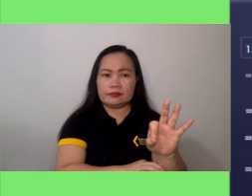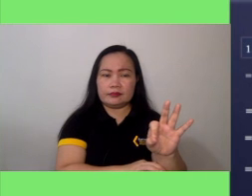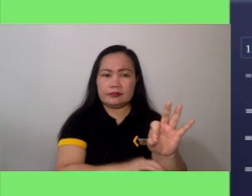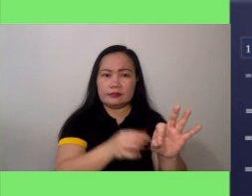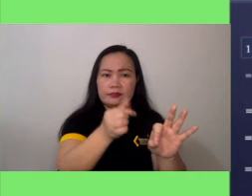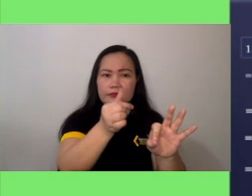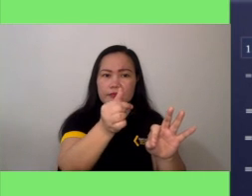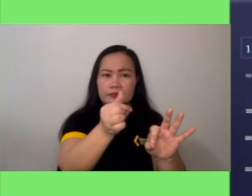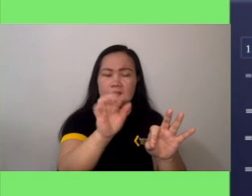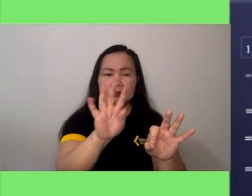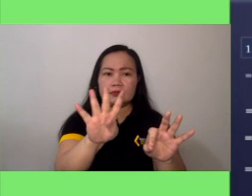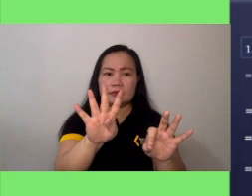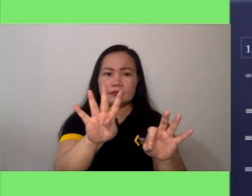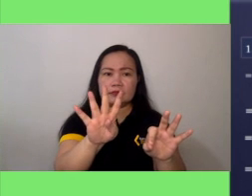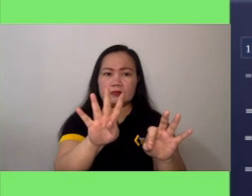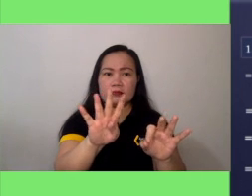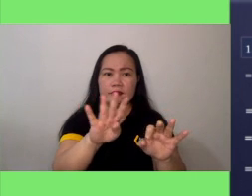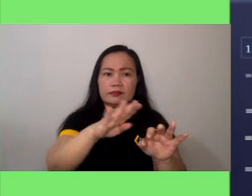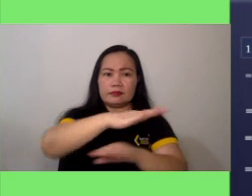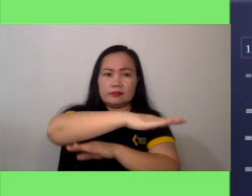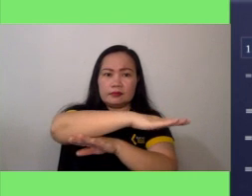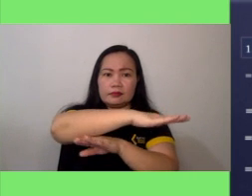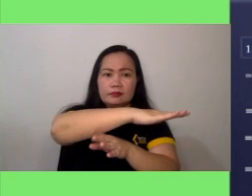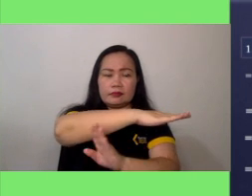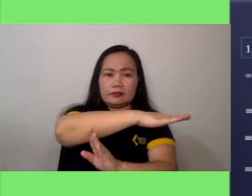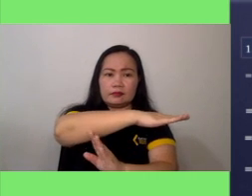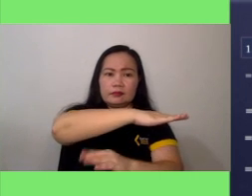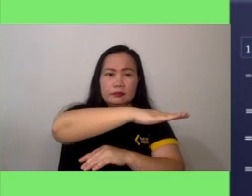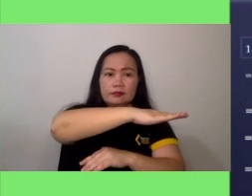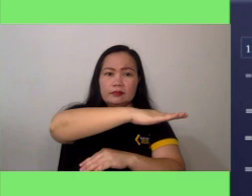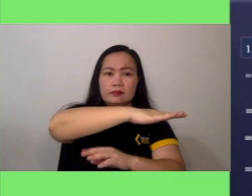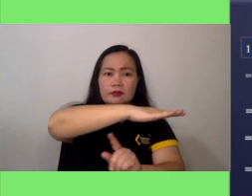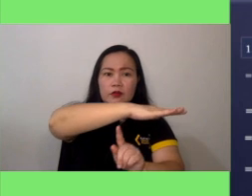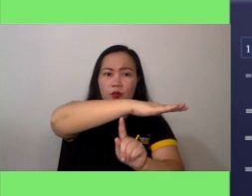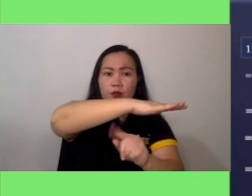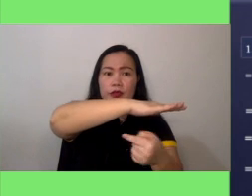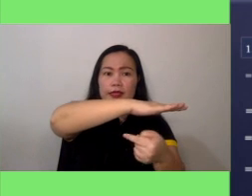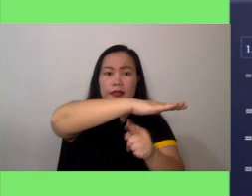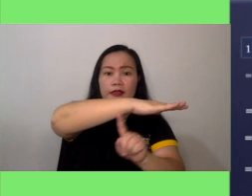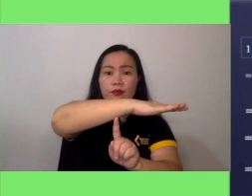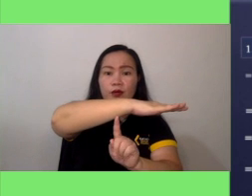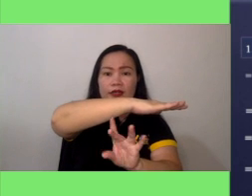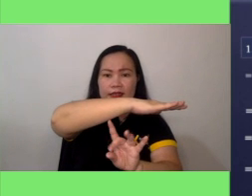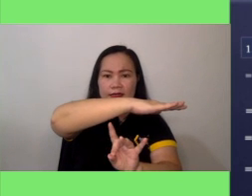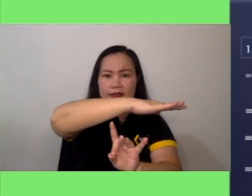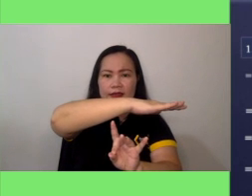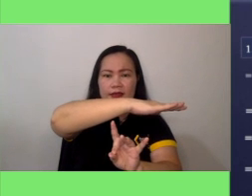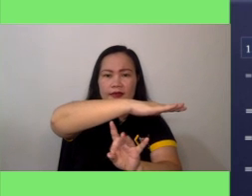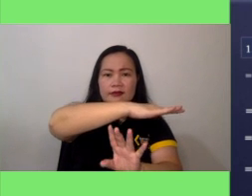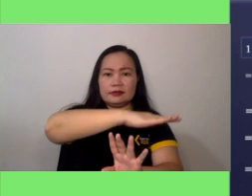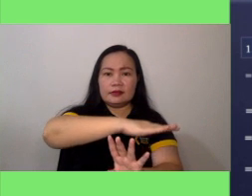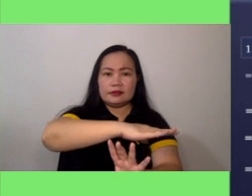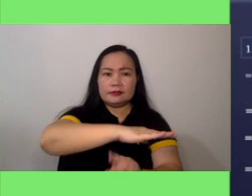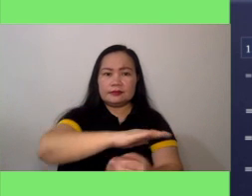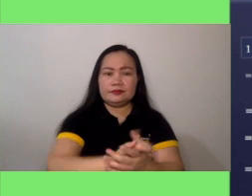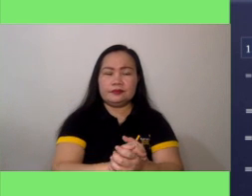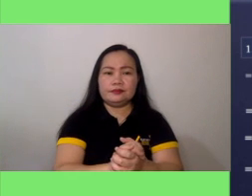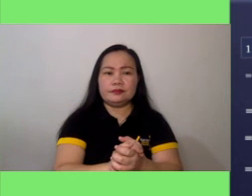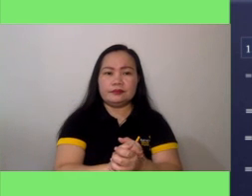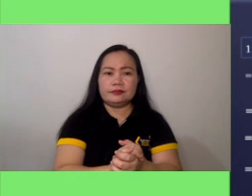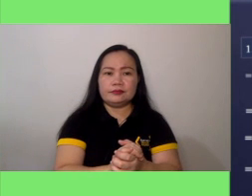siya. Ni lowest term. Okay, so 8 over 9 plus 4 all over